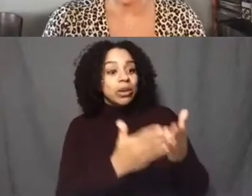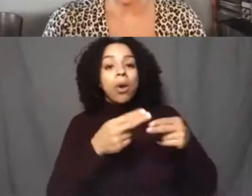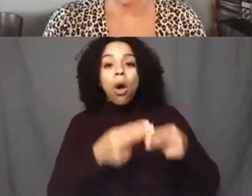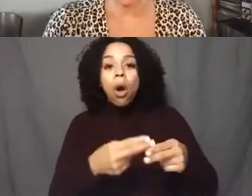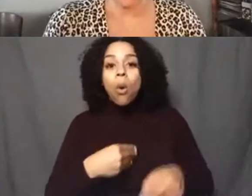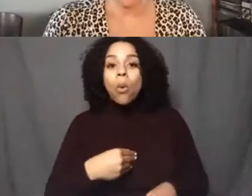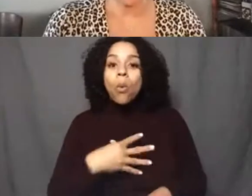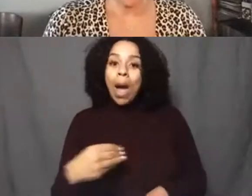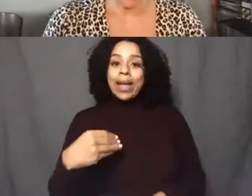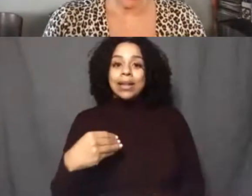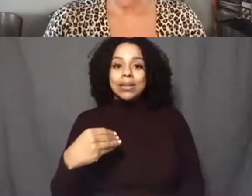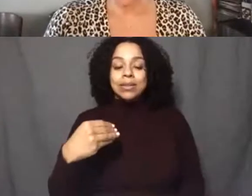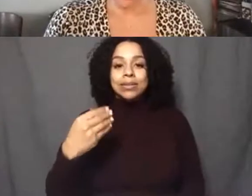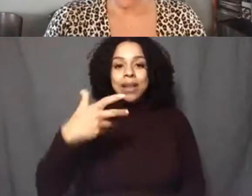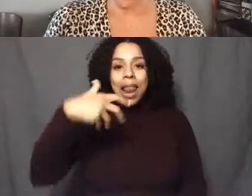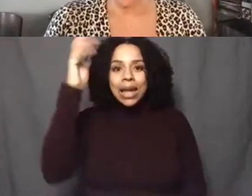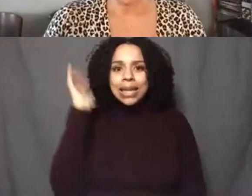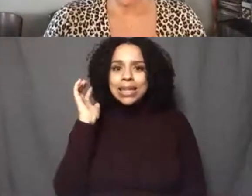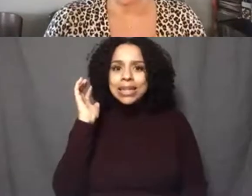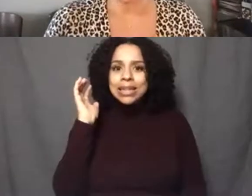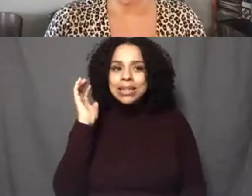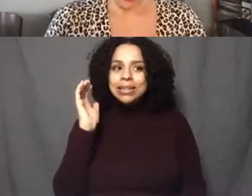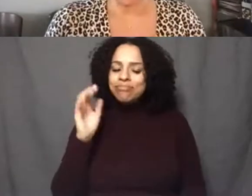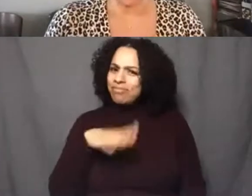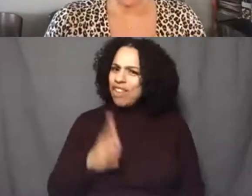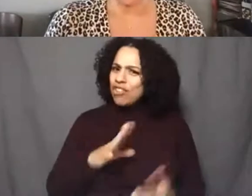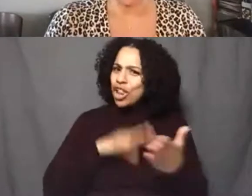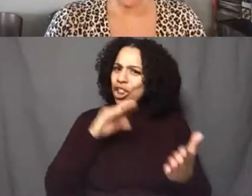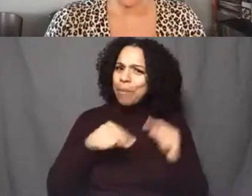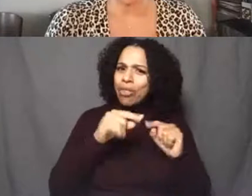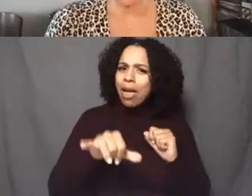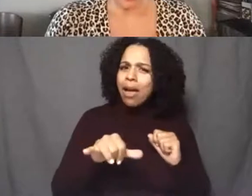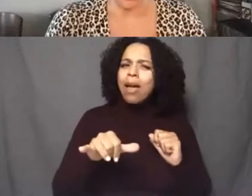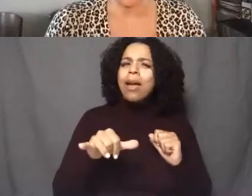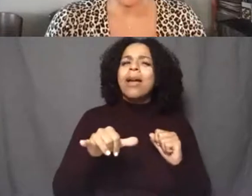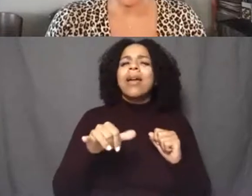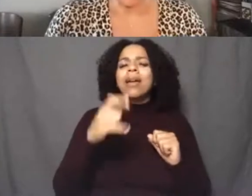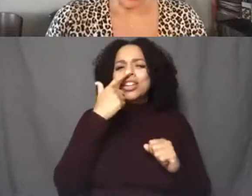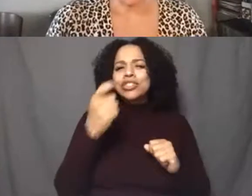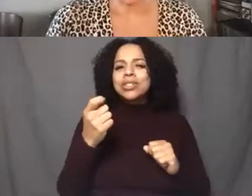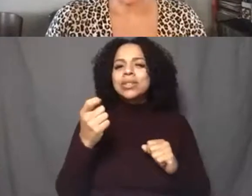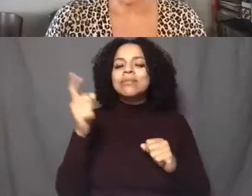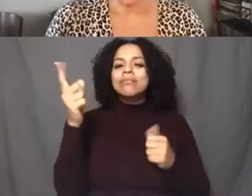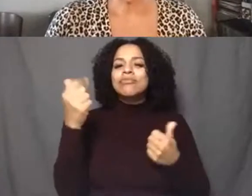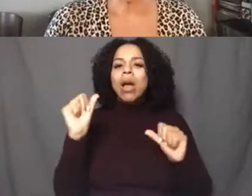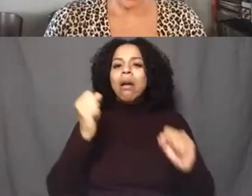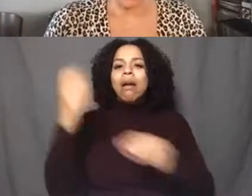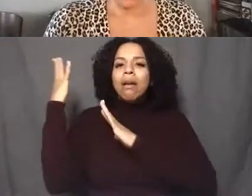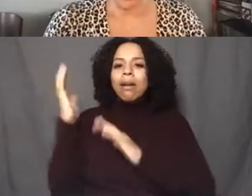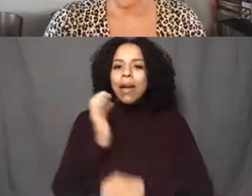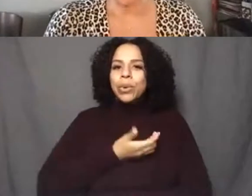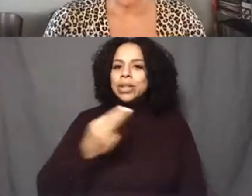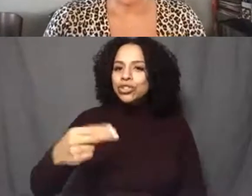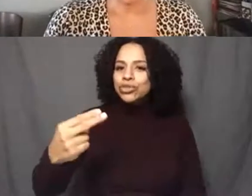erasure. So how can we as not just Black Americans, but as a society actually